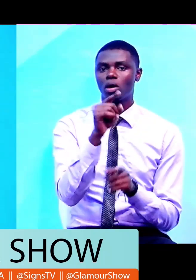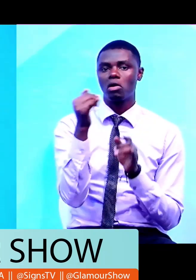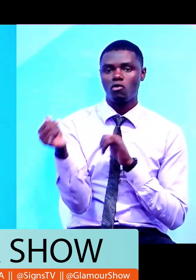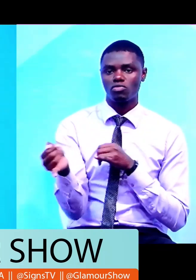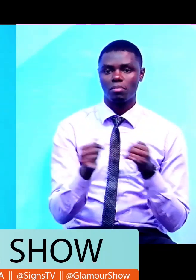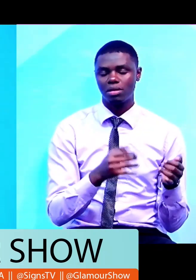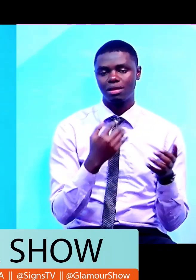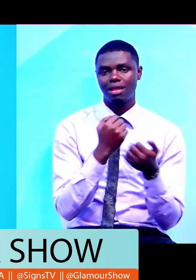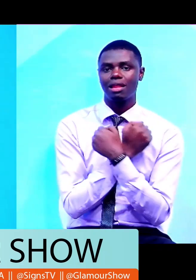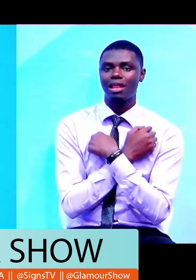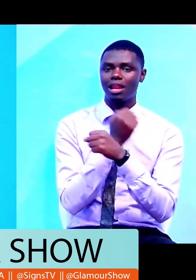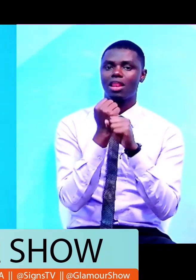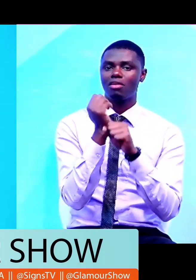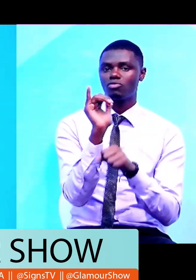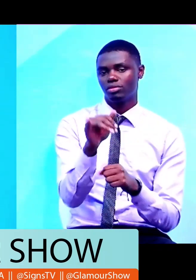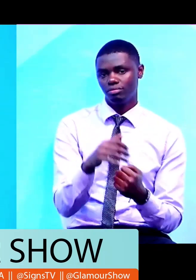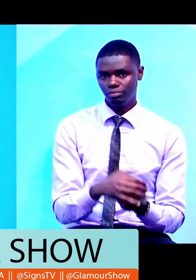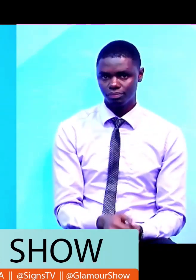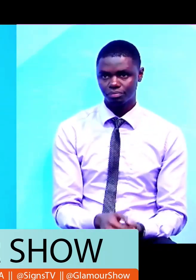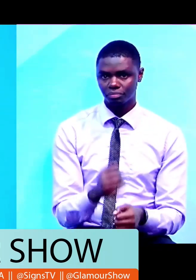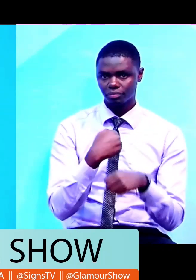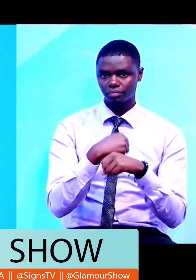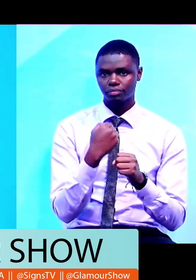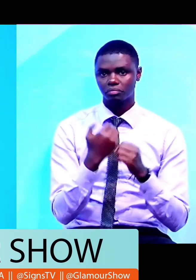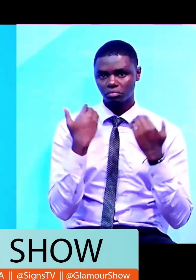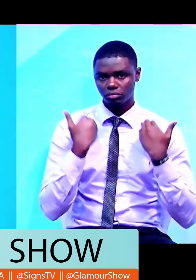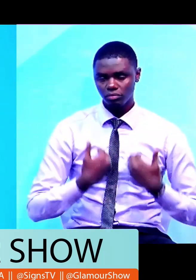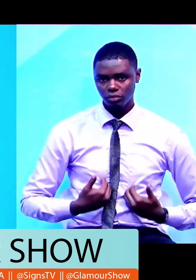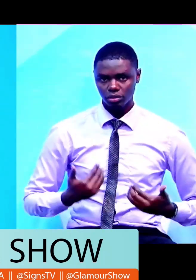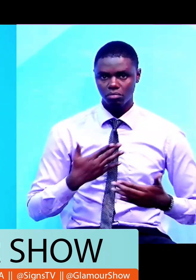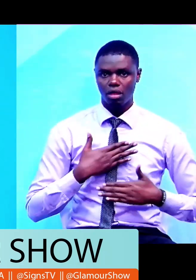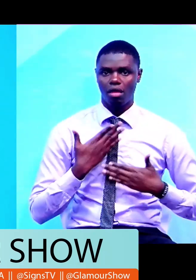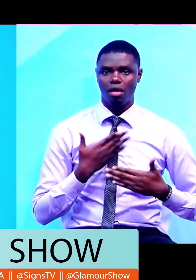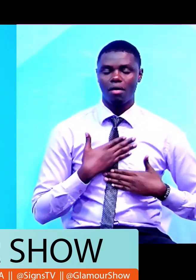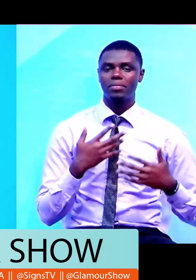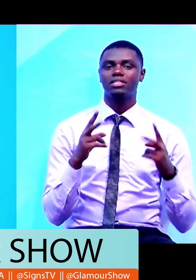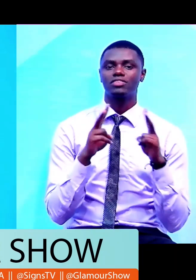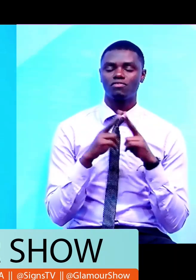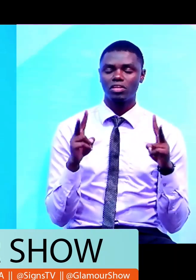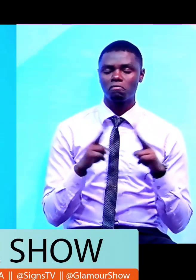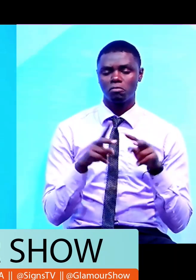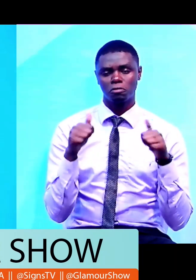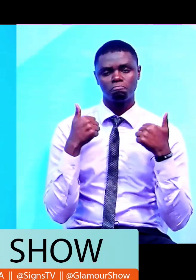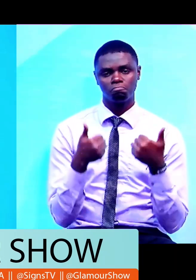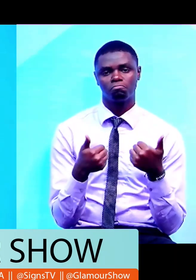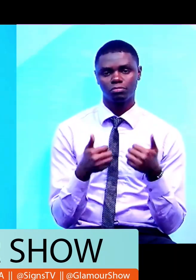I love doing that. And it makes me happy. It's very fun for me.